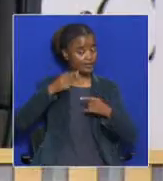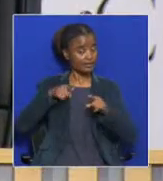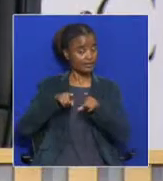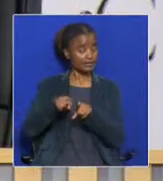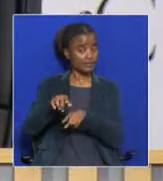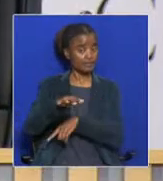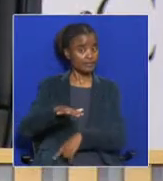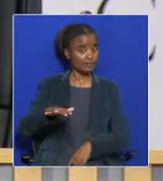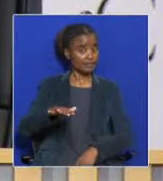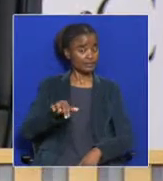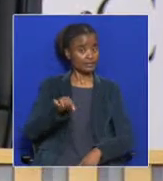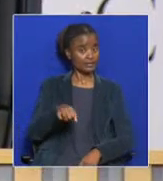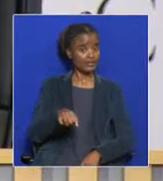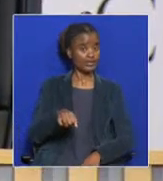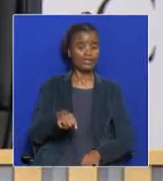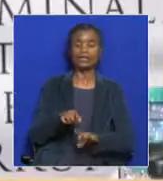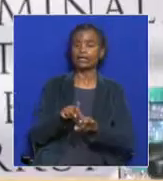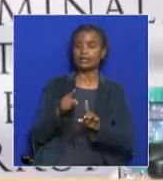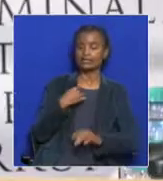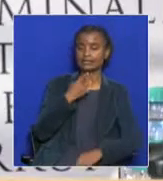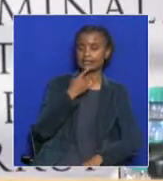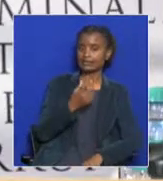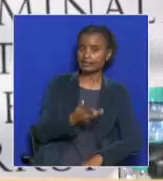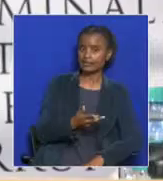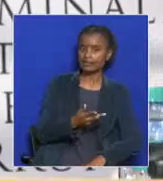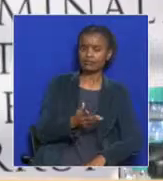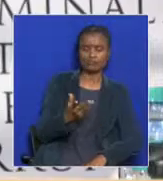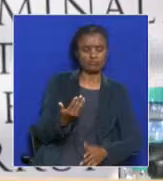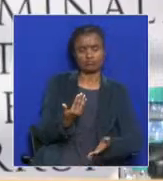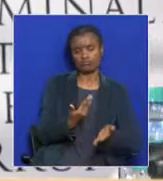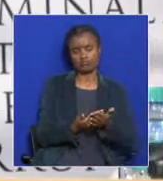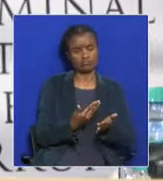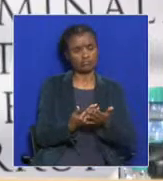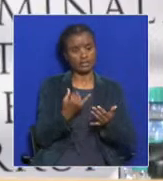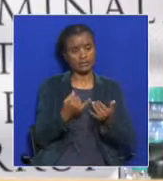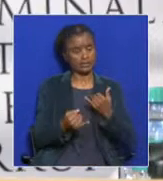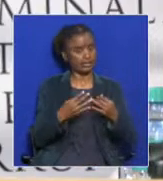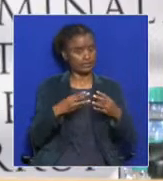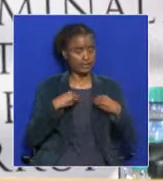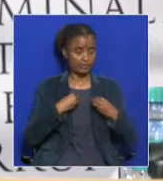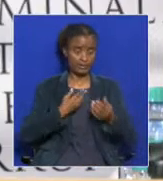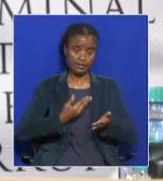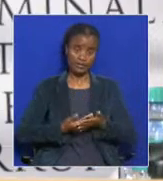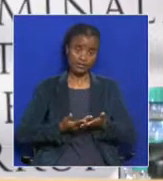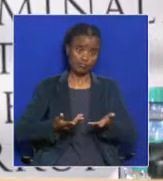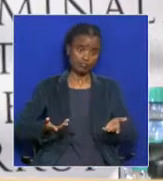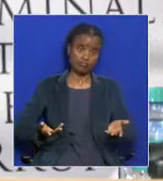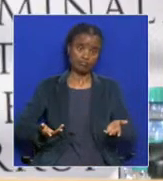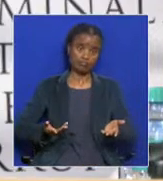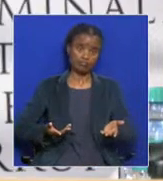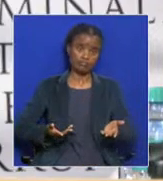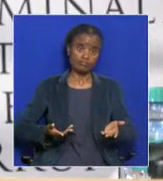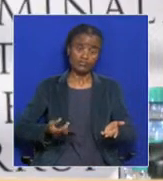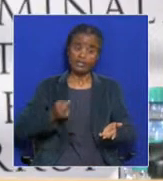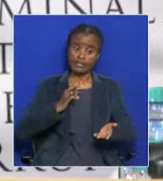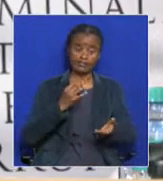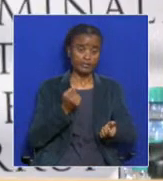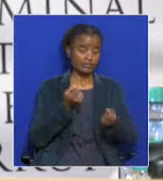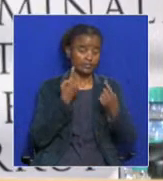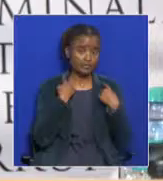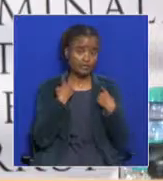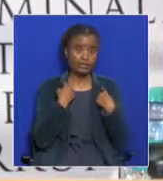that. I'm saying I can't. No, I'm happy to take the mistake and be duly corrected. So if I misunderstood somebody's evidence, I'll accept